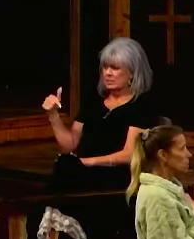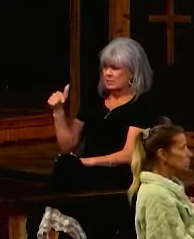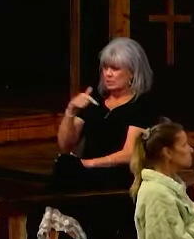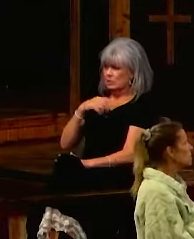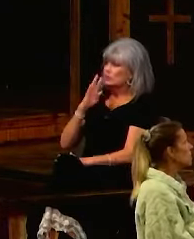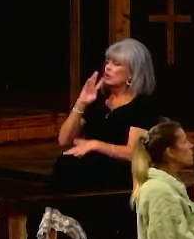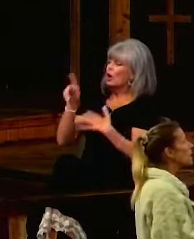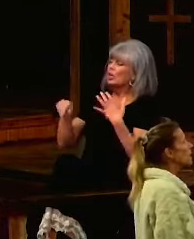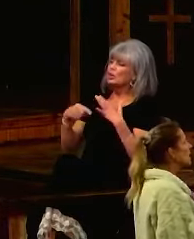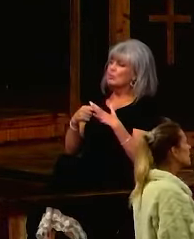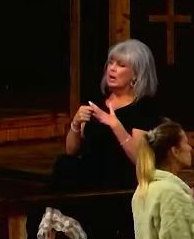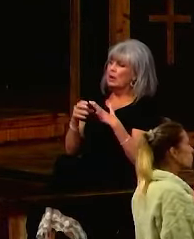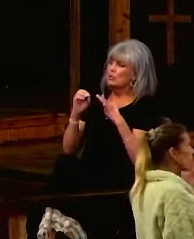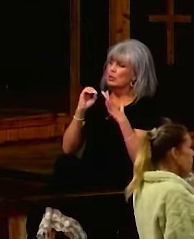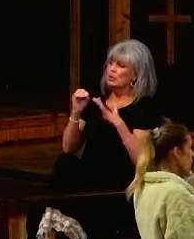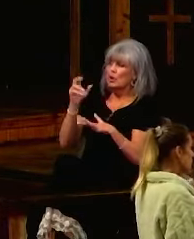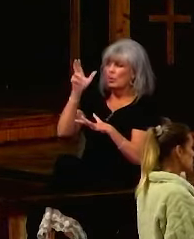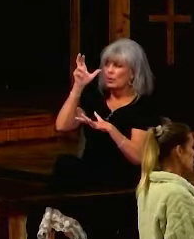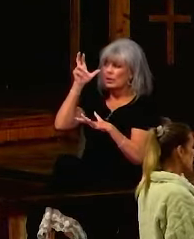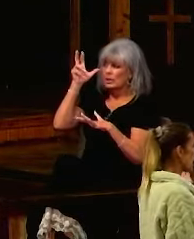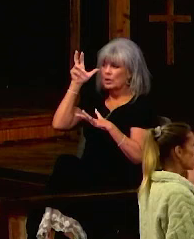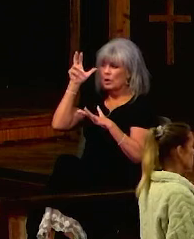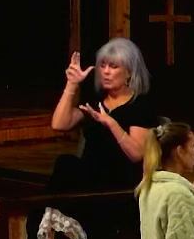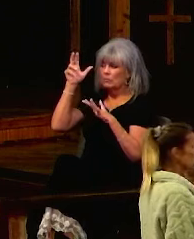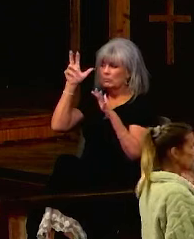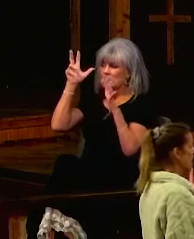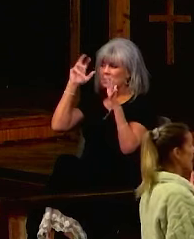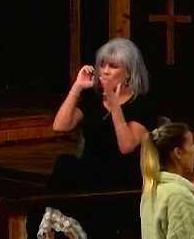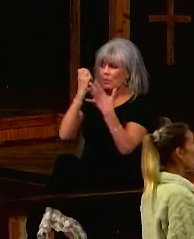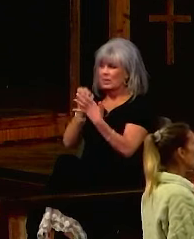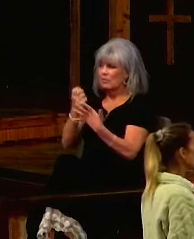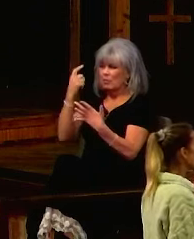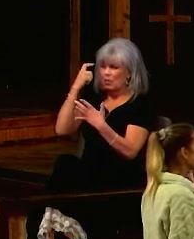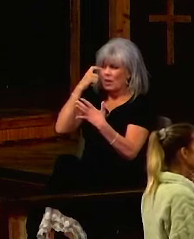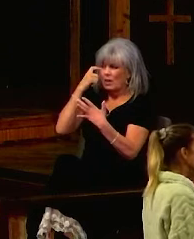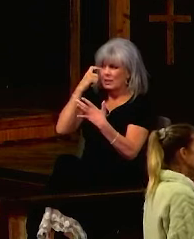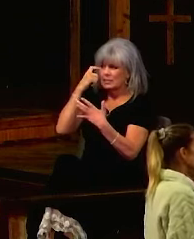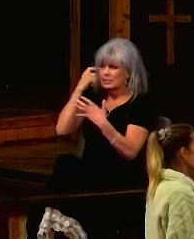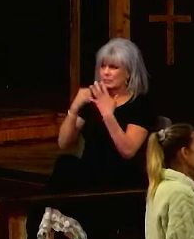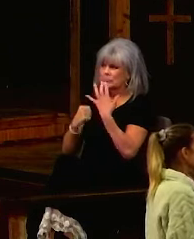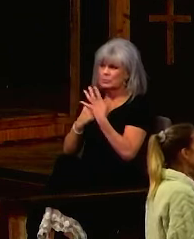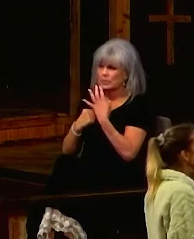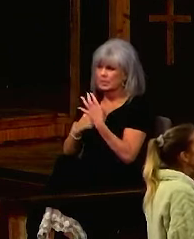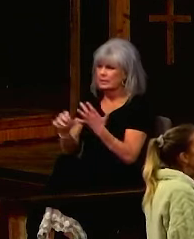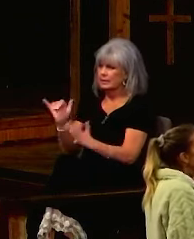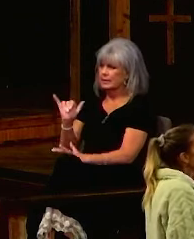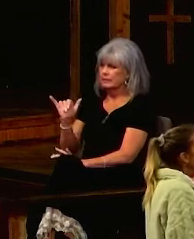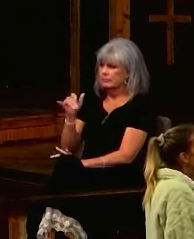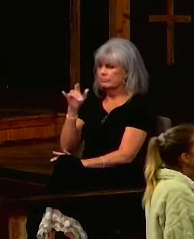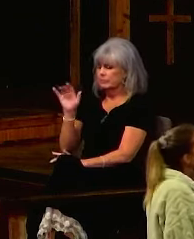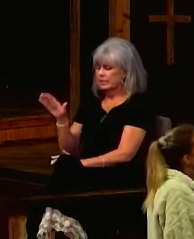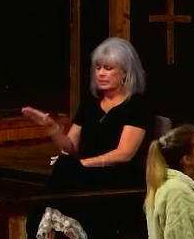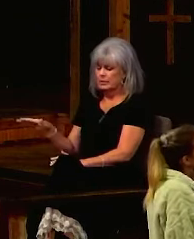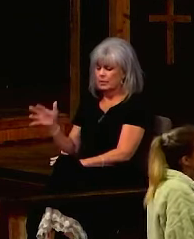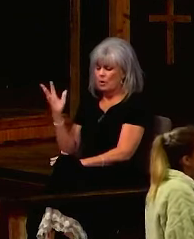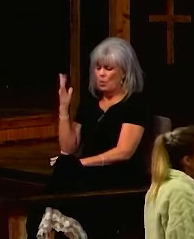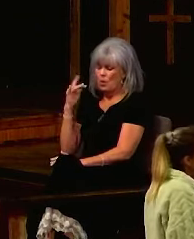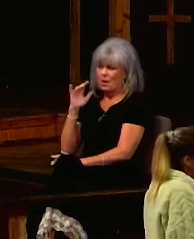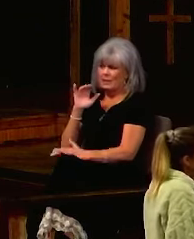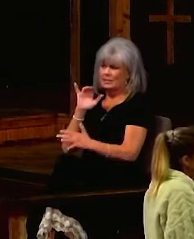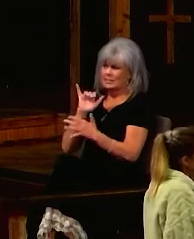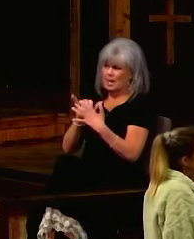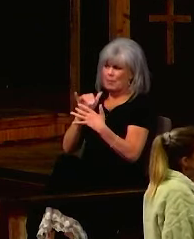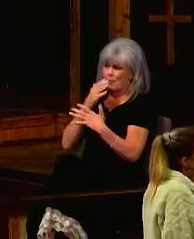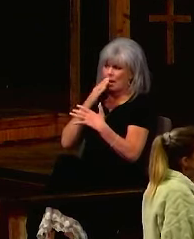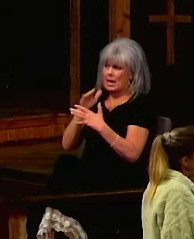ill, no evil thoughts behind, or even at all, like a child, why would that be so